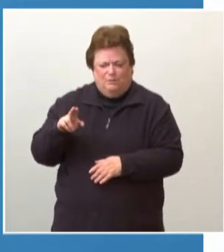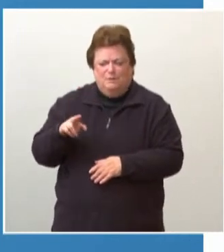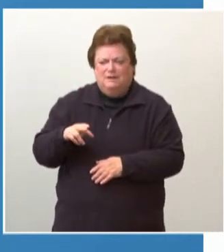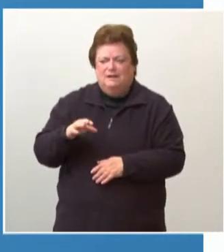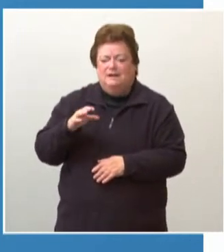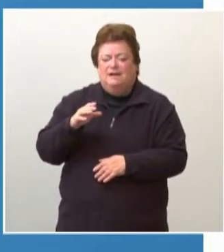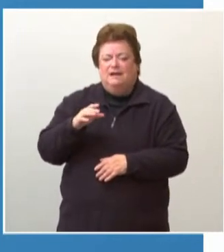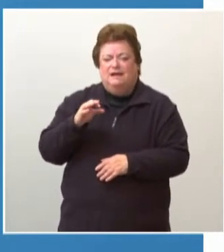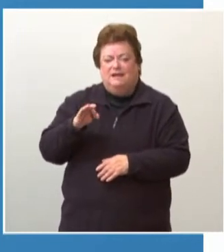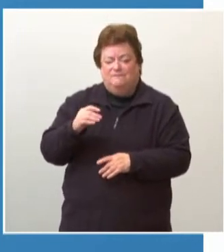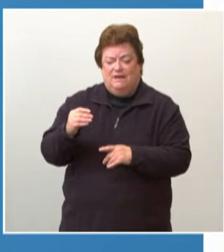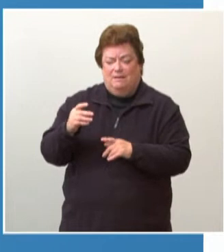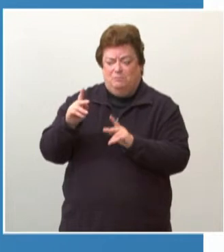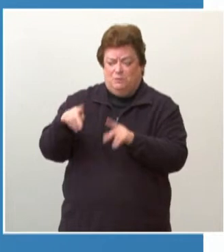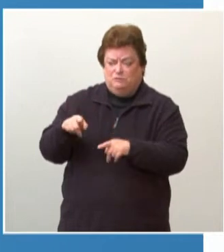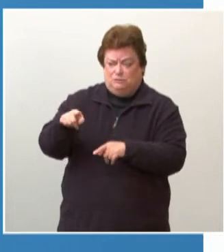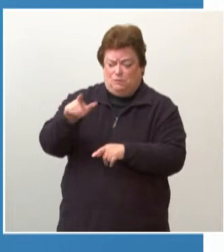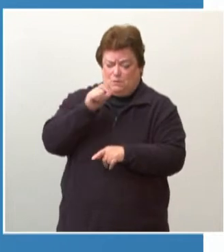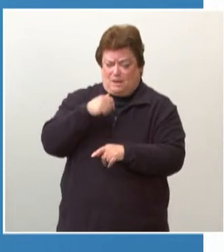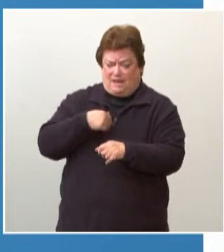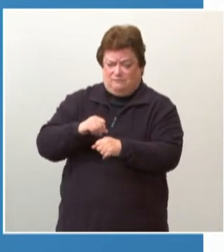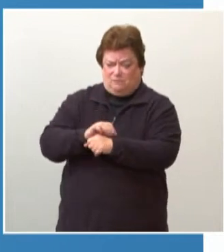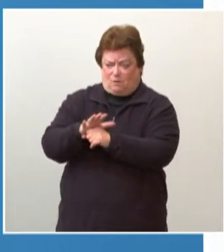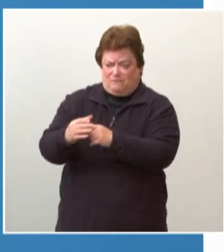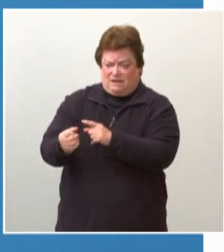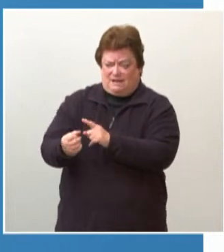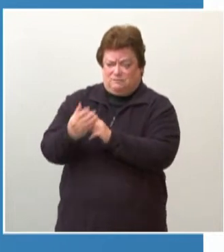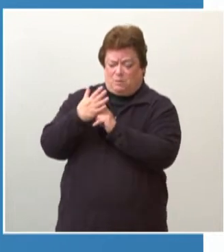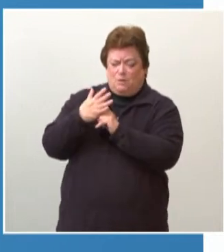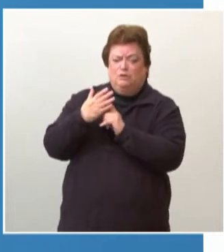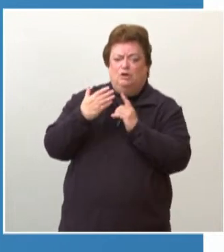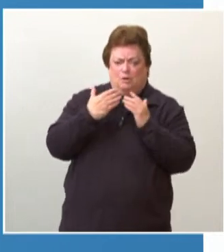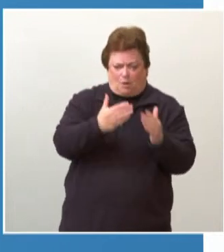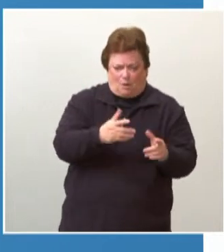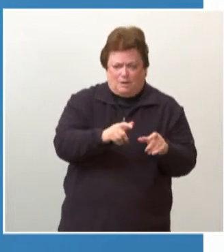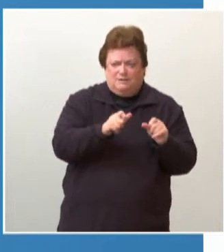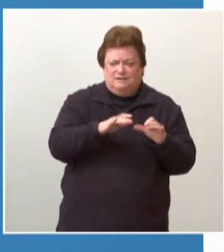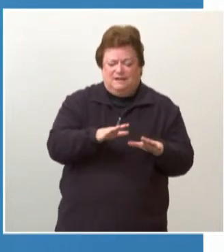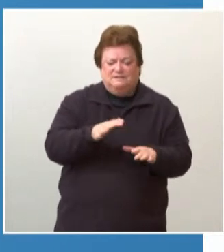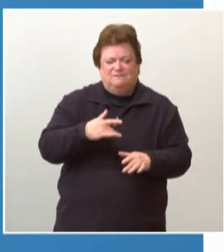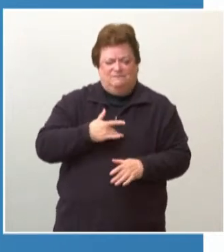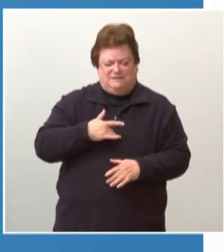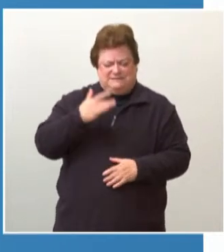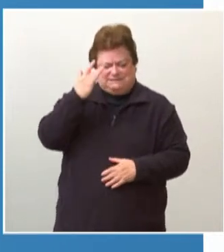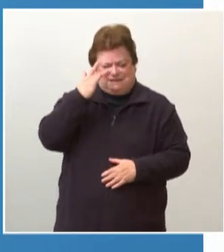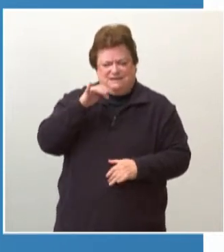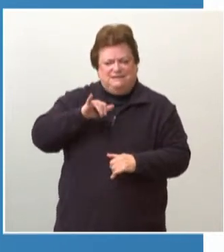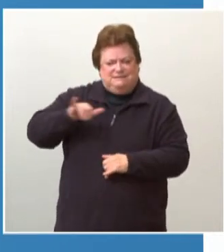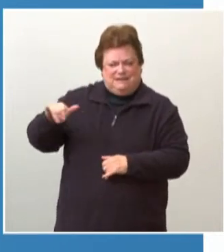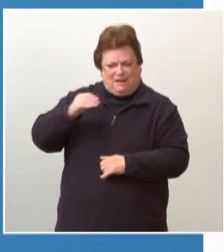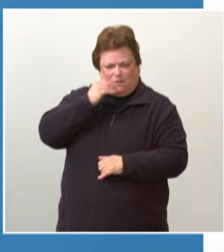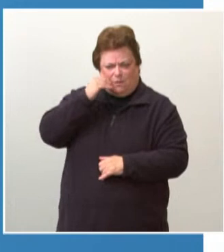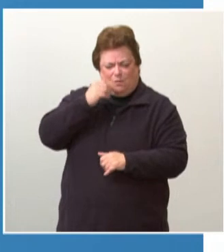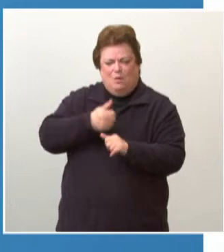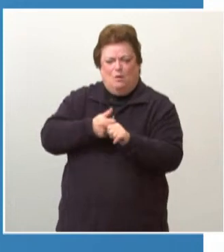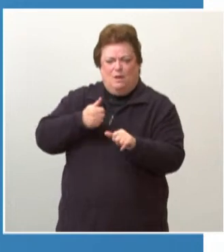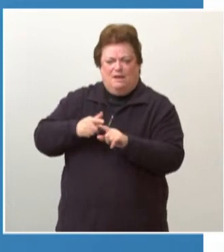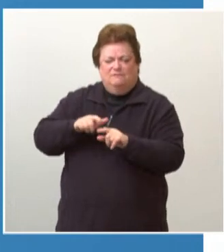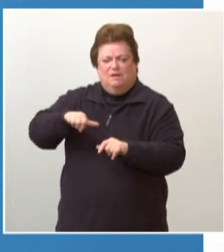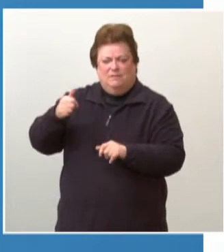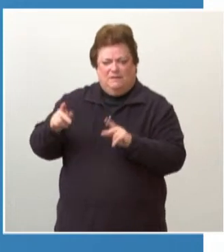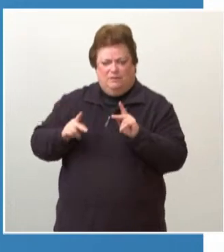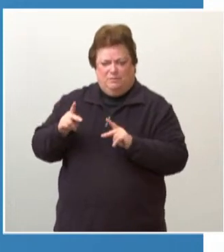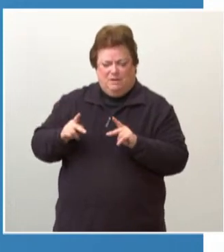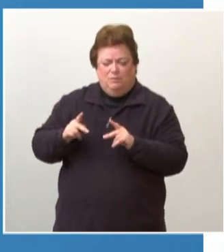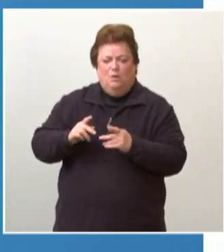been exposed to someone who has the virus. If you are sick, stay home and away from others. Watch your distance